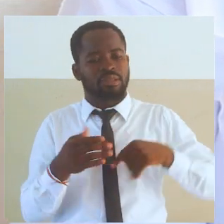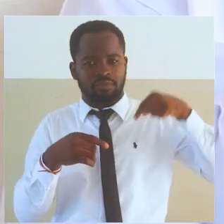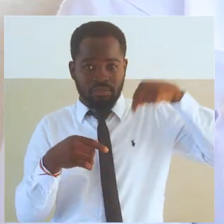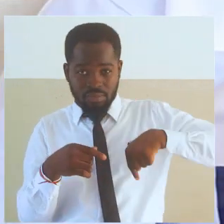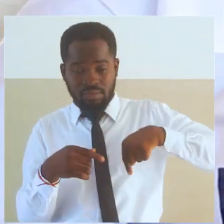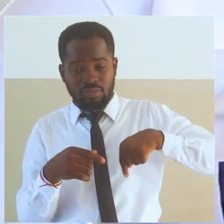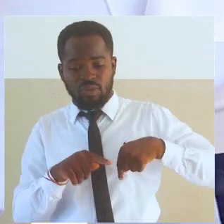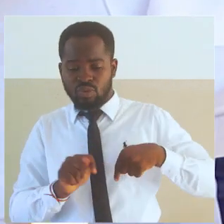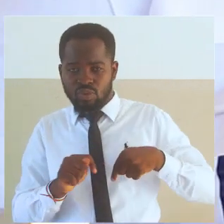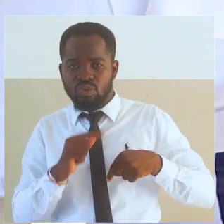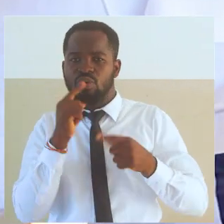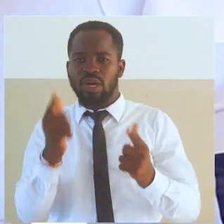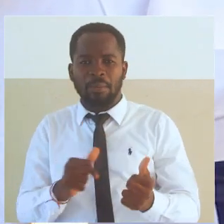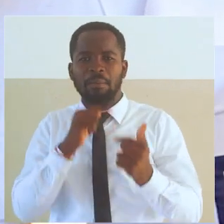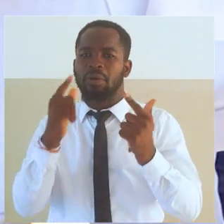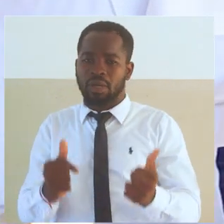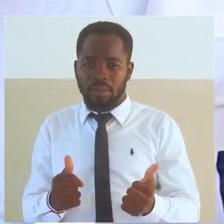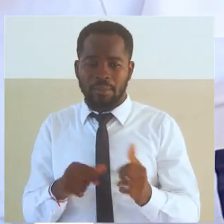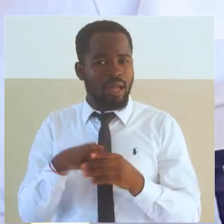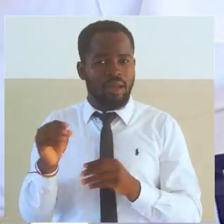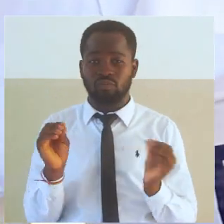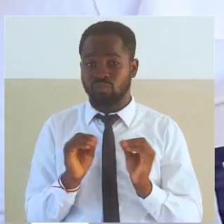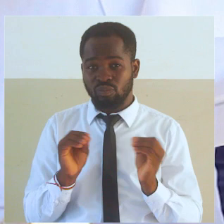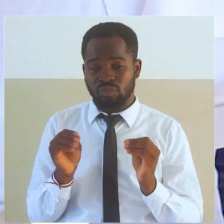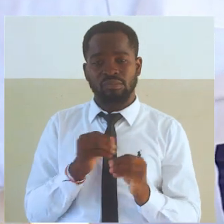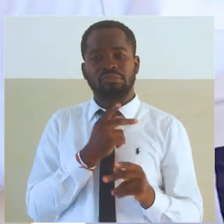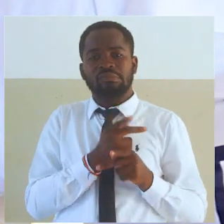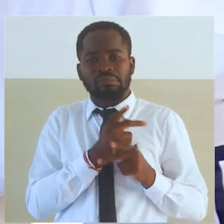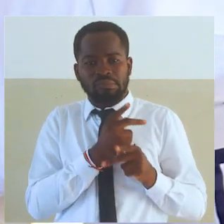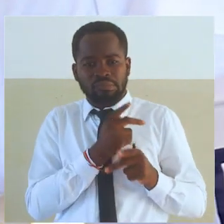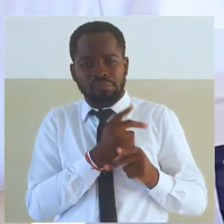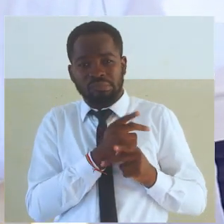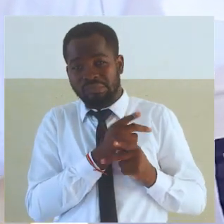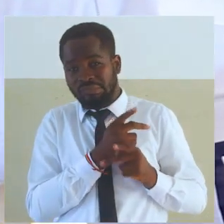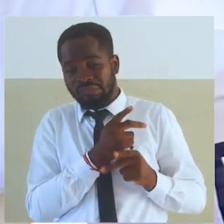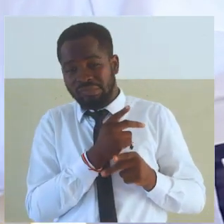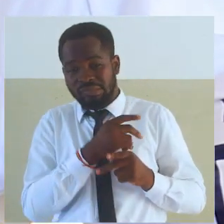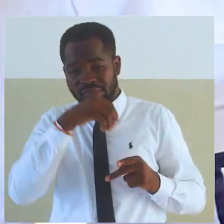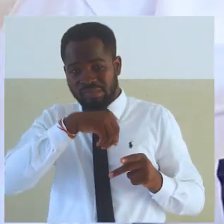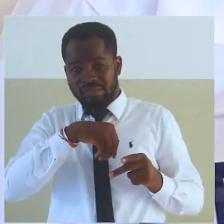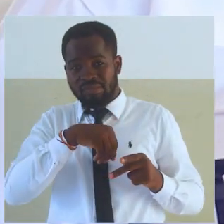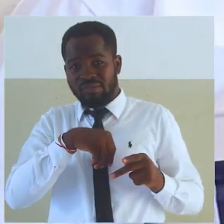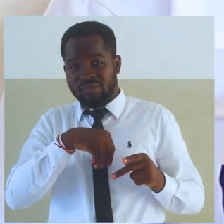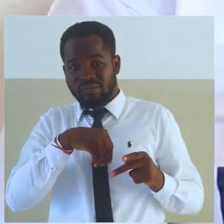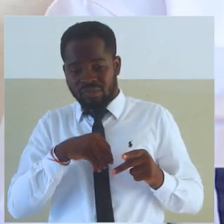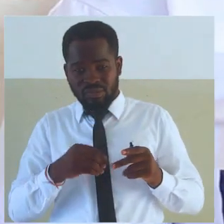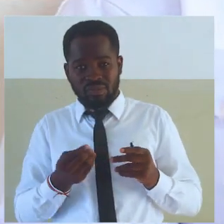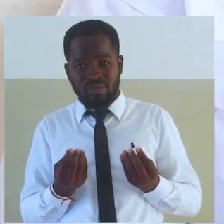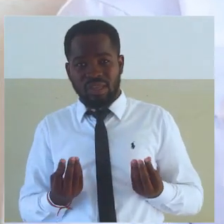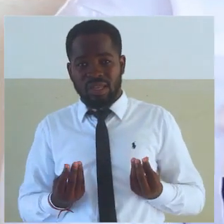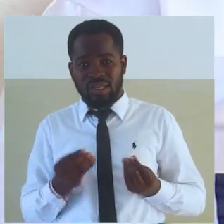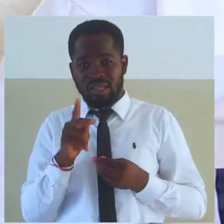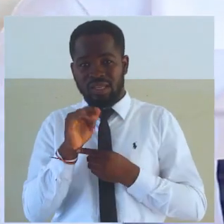of the urine was not coming out, and it was staying in the 2 kidneys. That